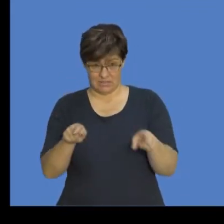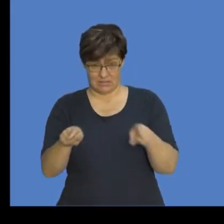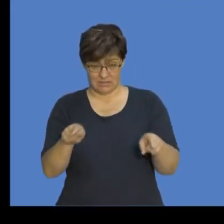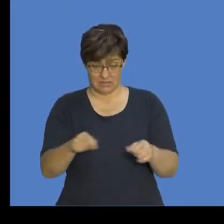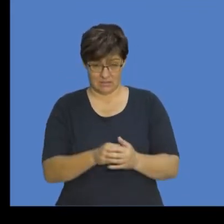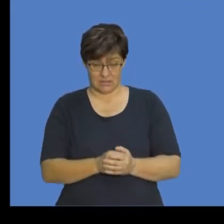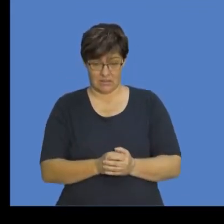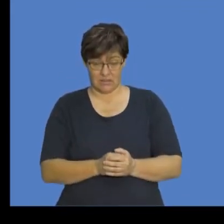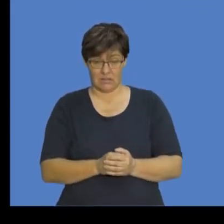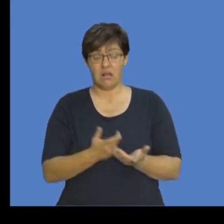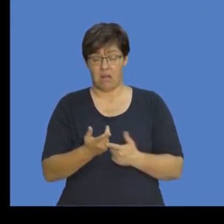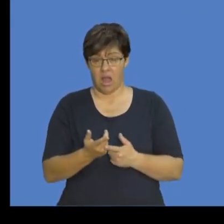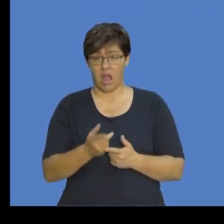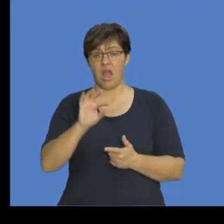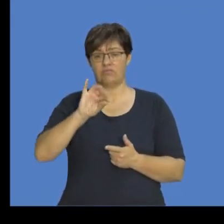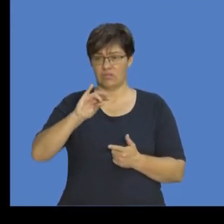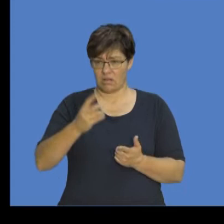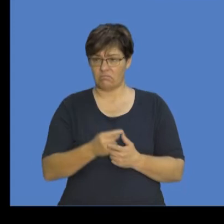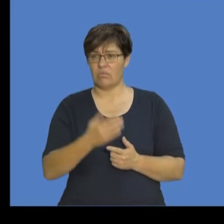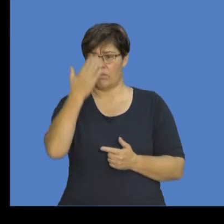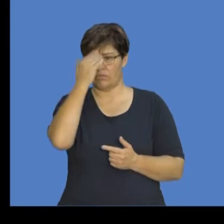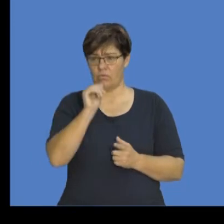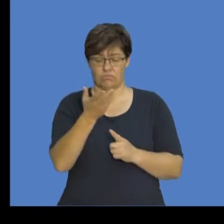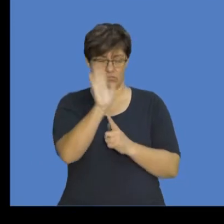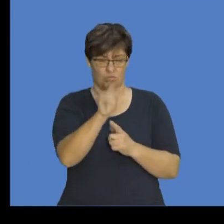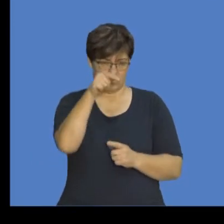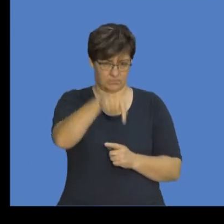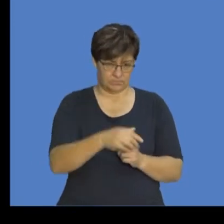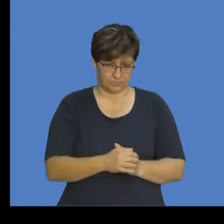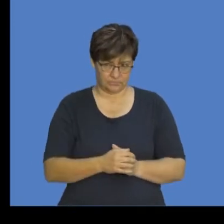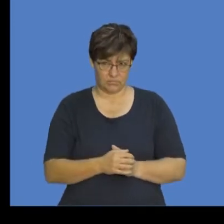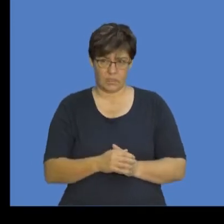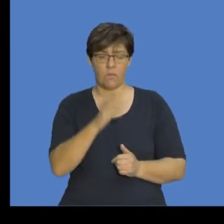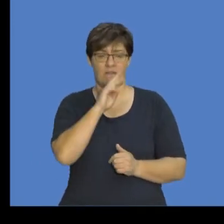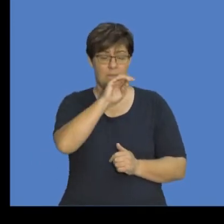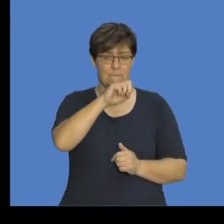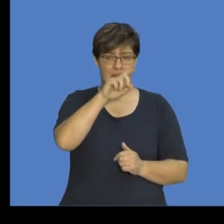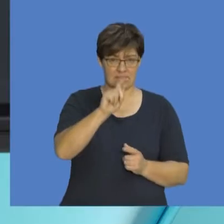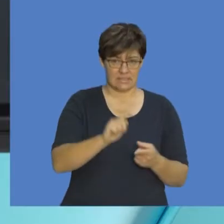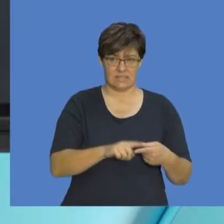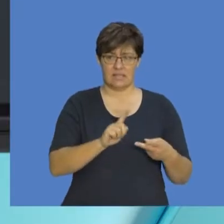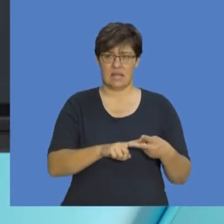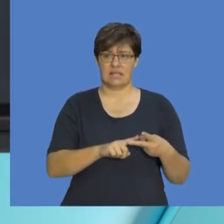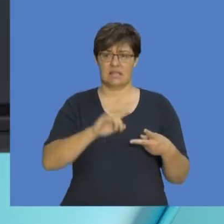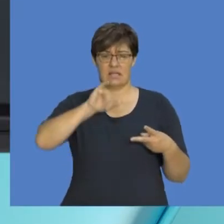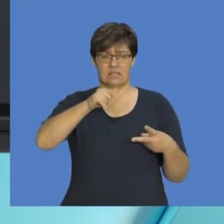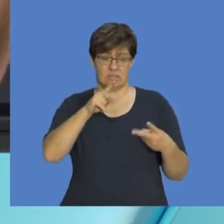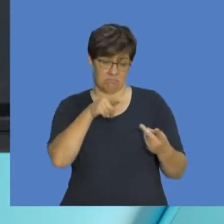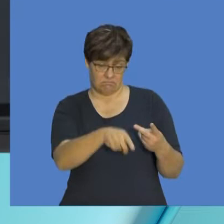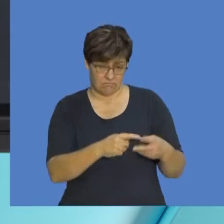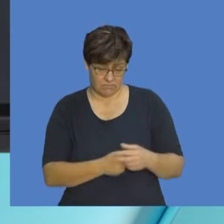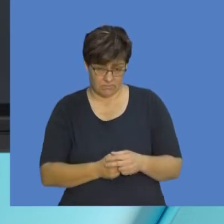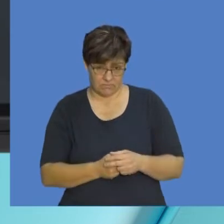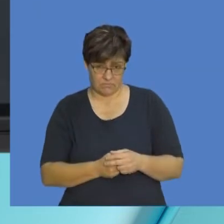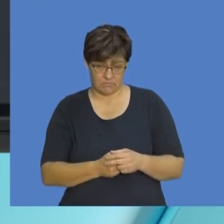Each day of the week is shown below. So what you have Matt and Jamie. So they